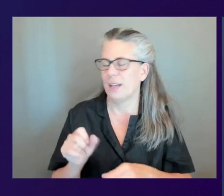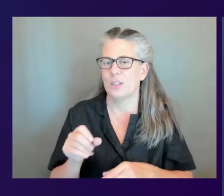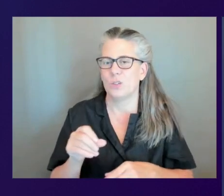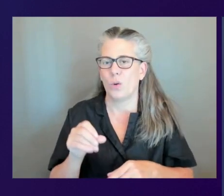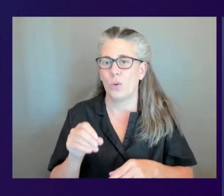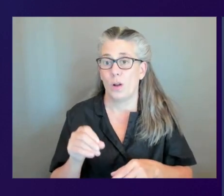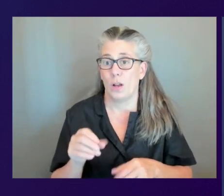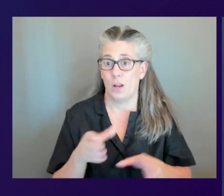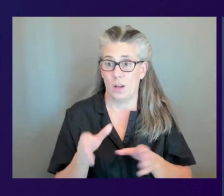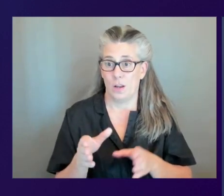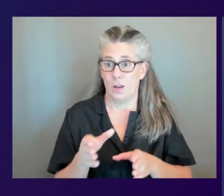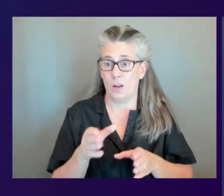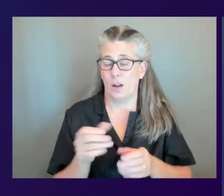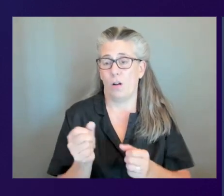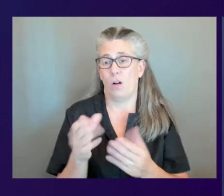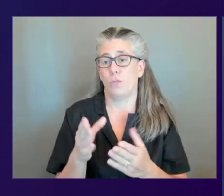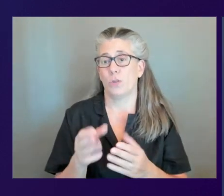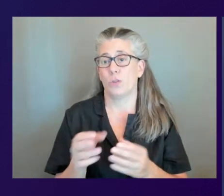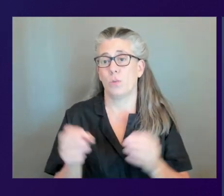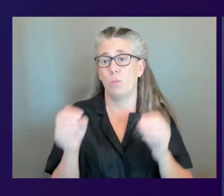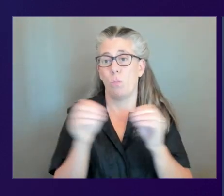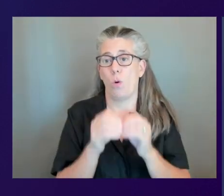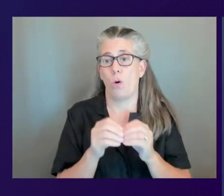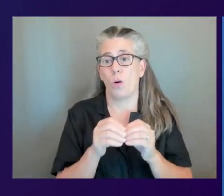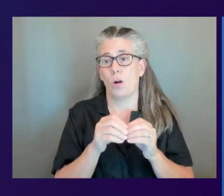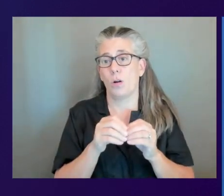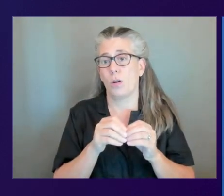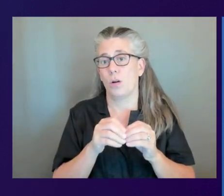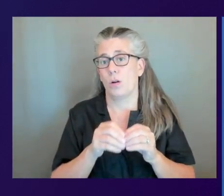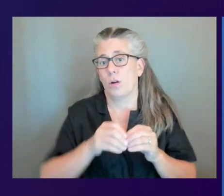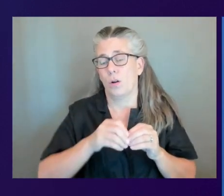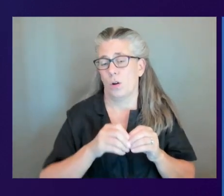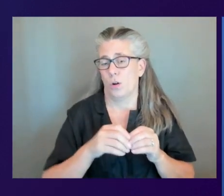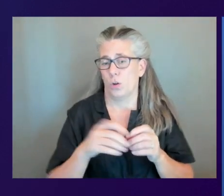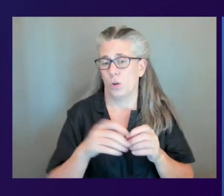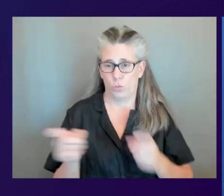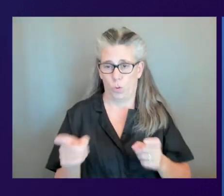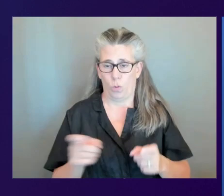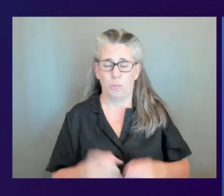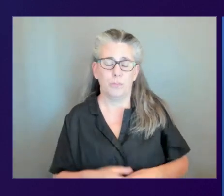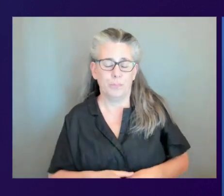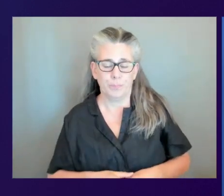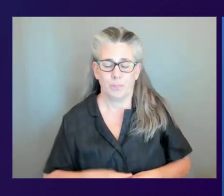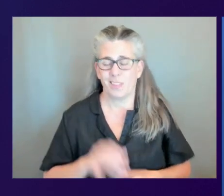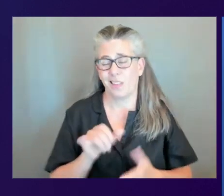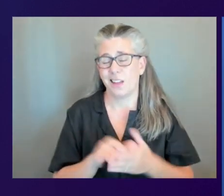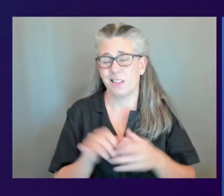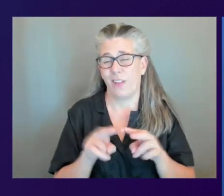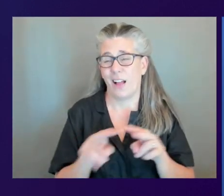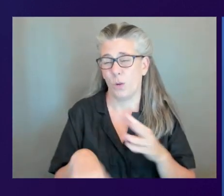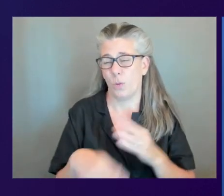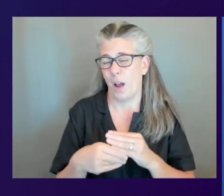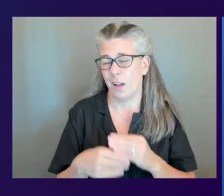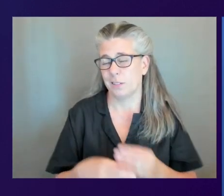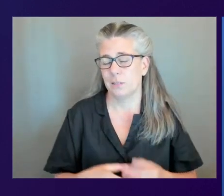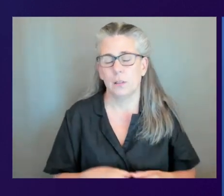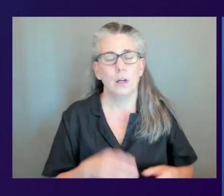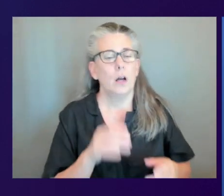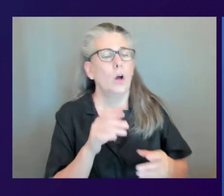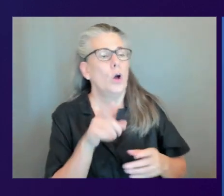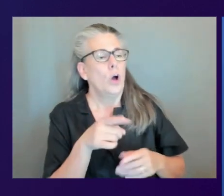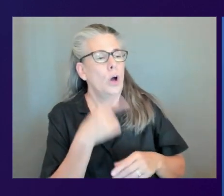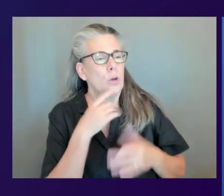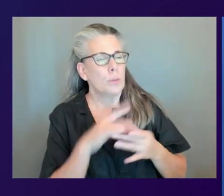so it gives you more control, and that's definitely one of our value adds. The one thing you didn't you talked about, but the FIPS